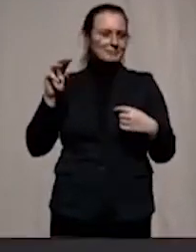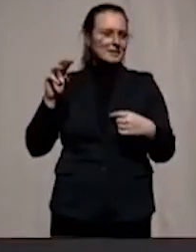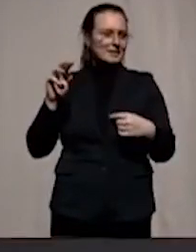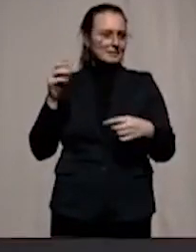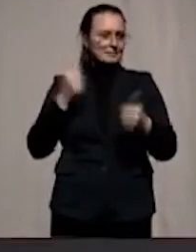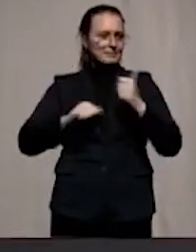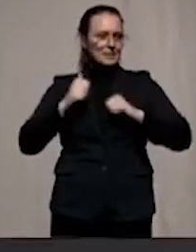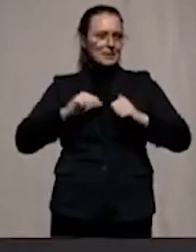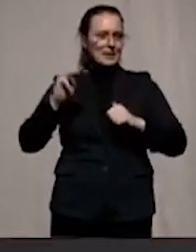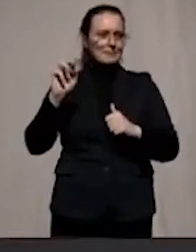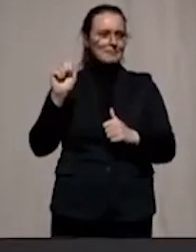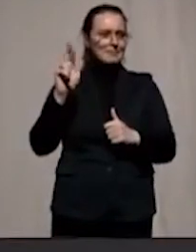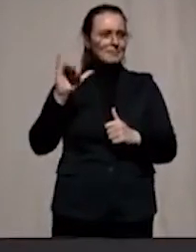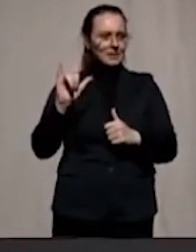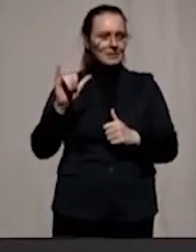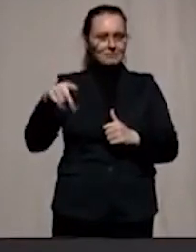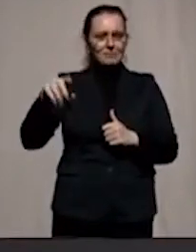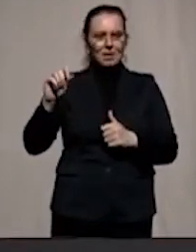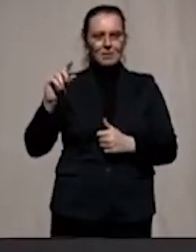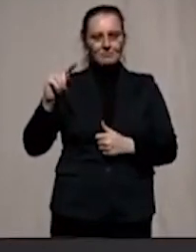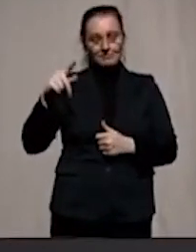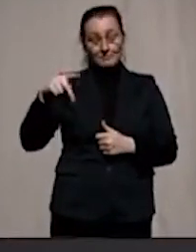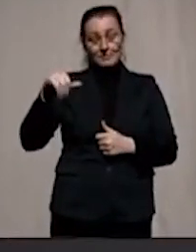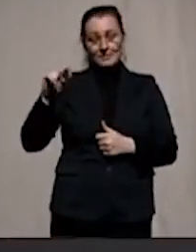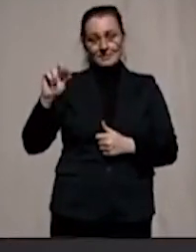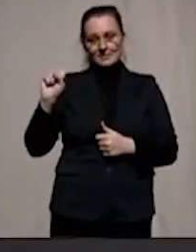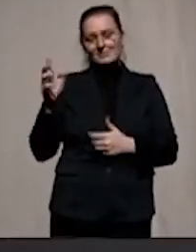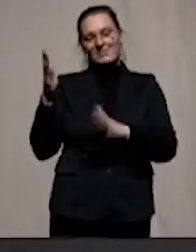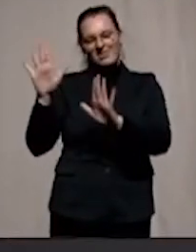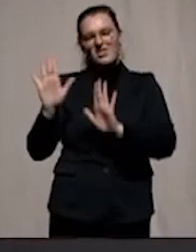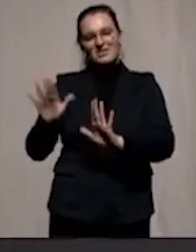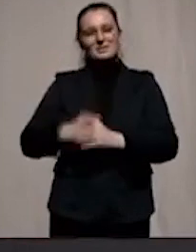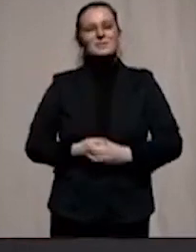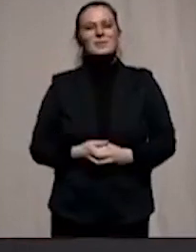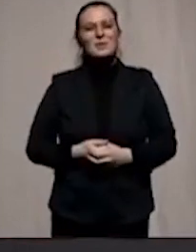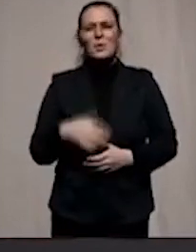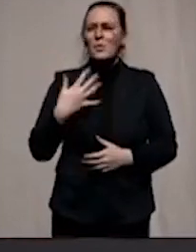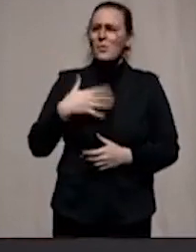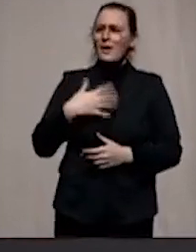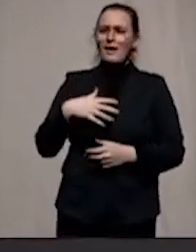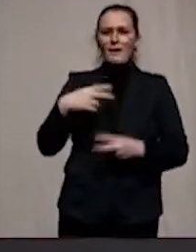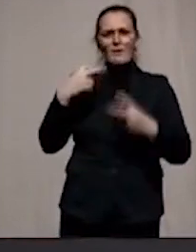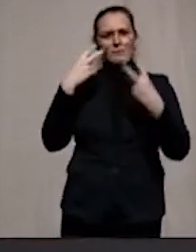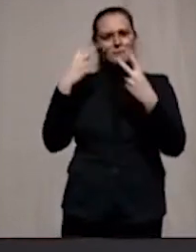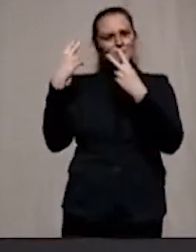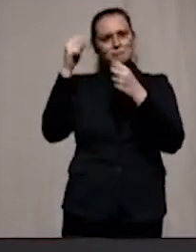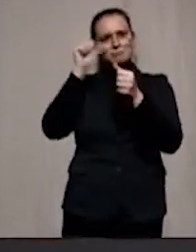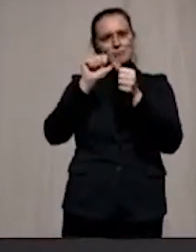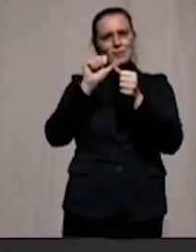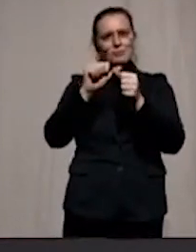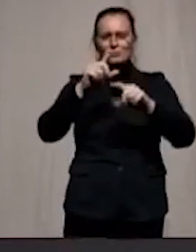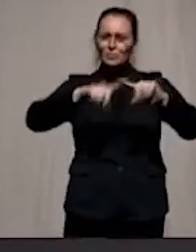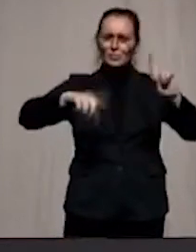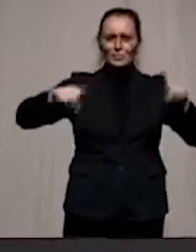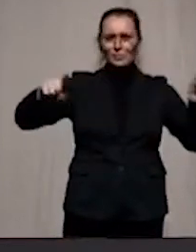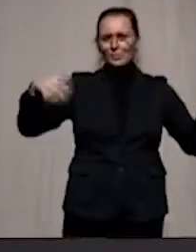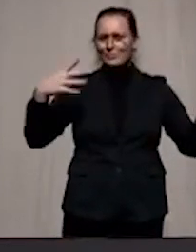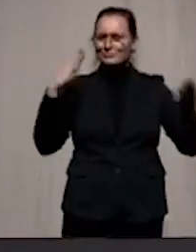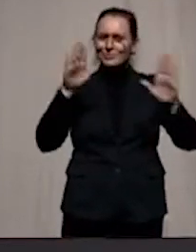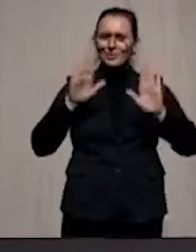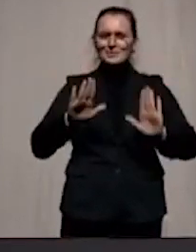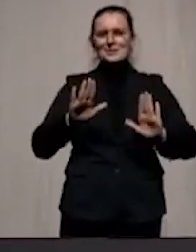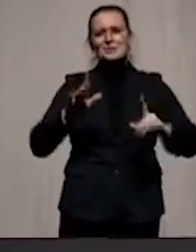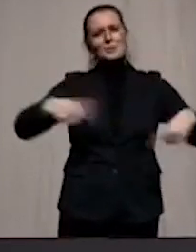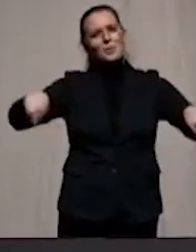I love the diversity between the types of memories you guys have shared. The types, I love that you guys are all